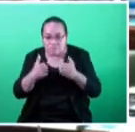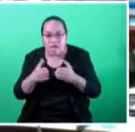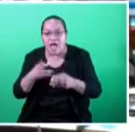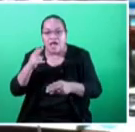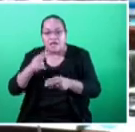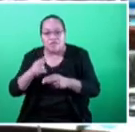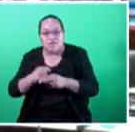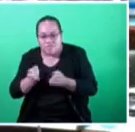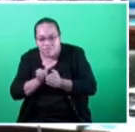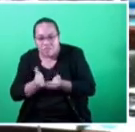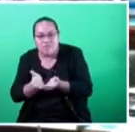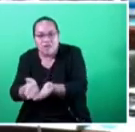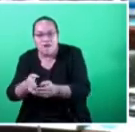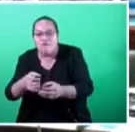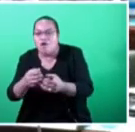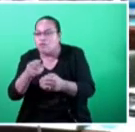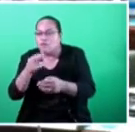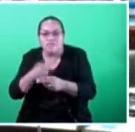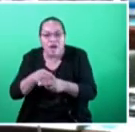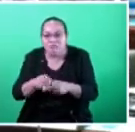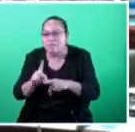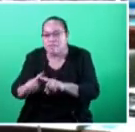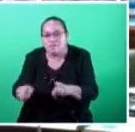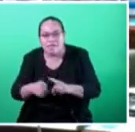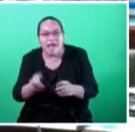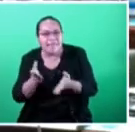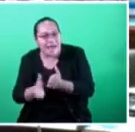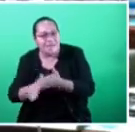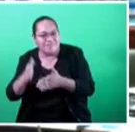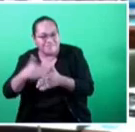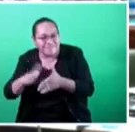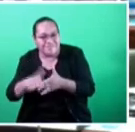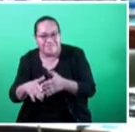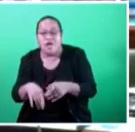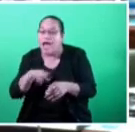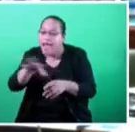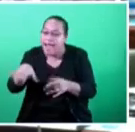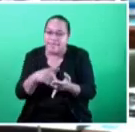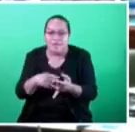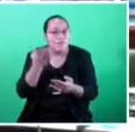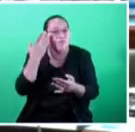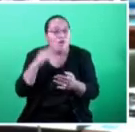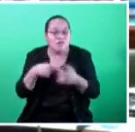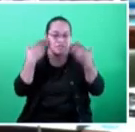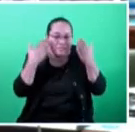farmers, dalo farmers, rice farmers, all those non-sugar agriculture can also be